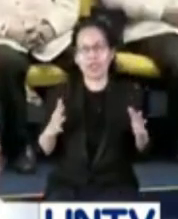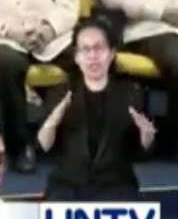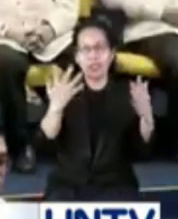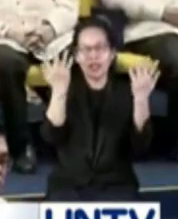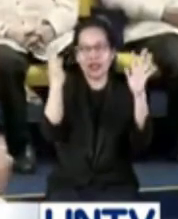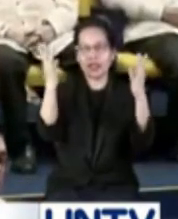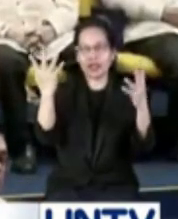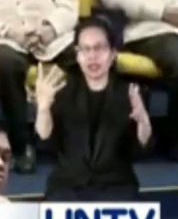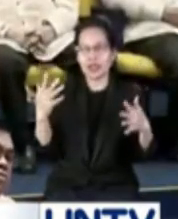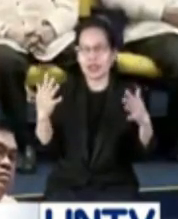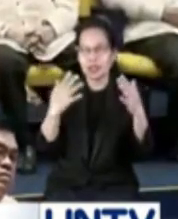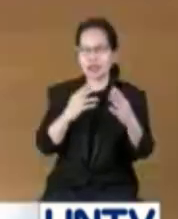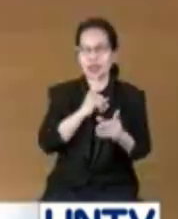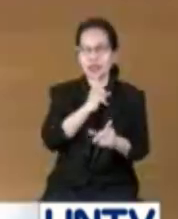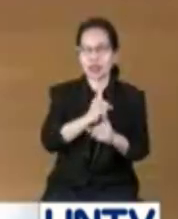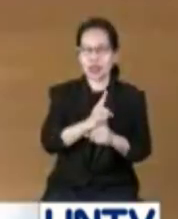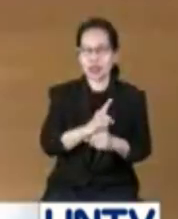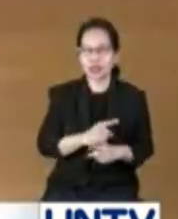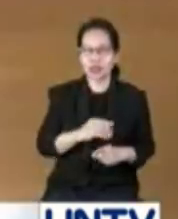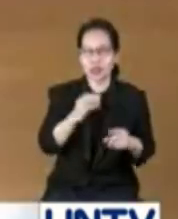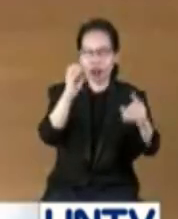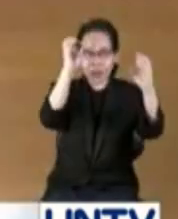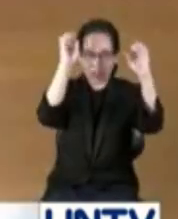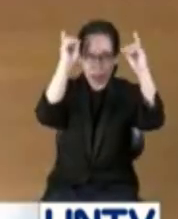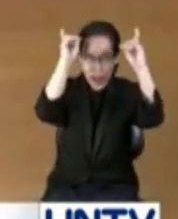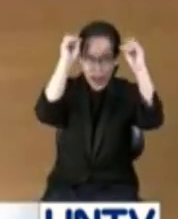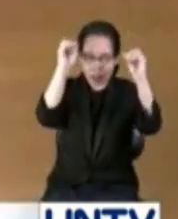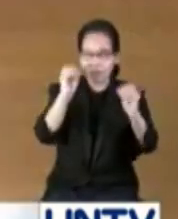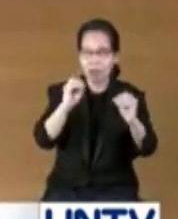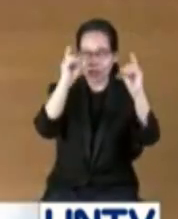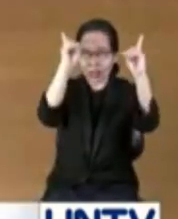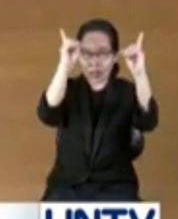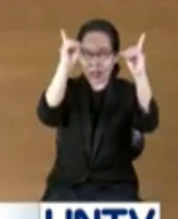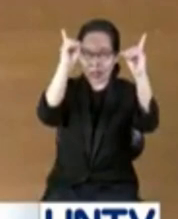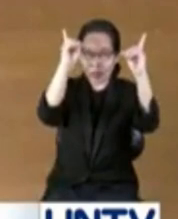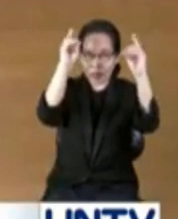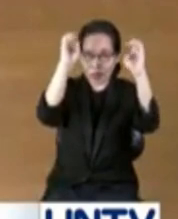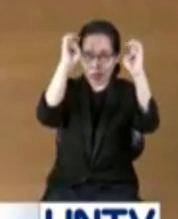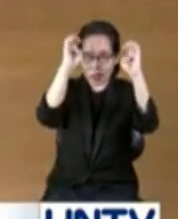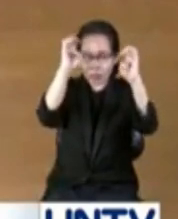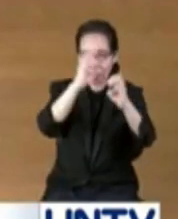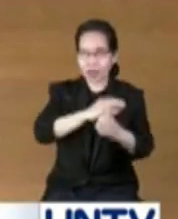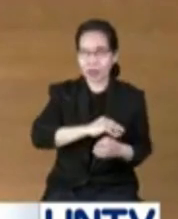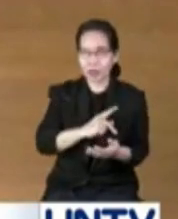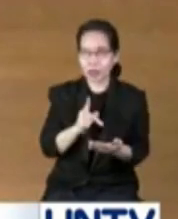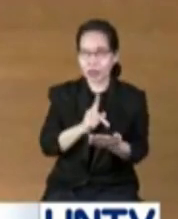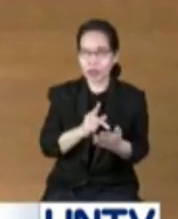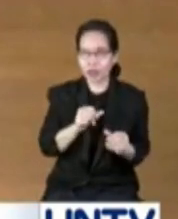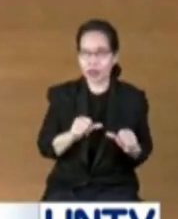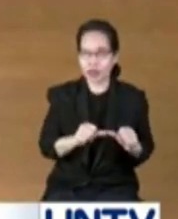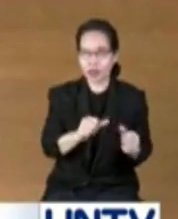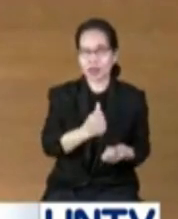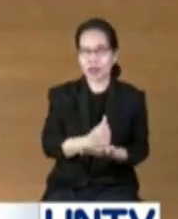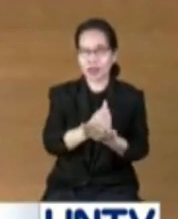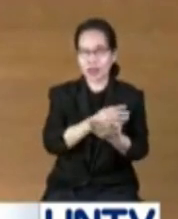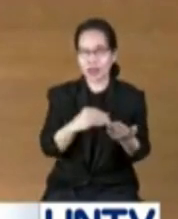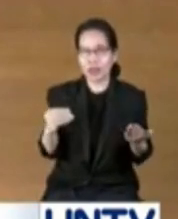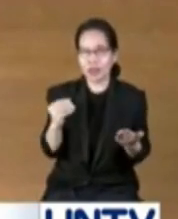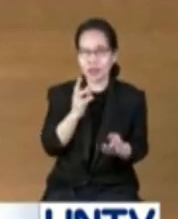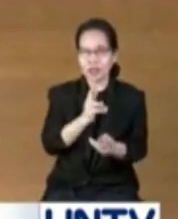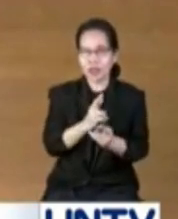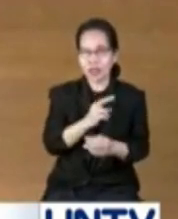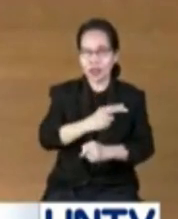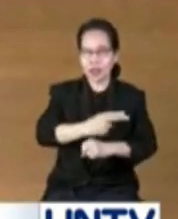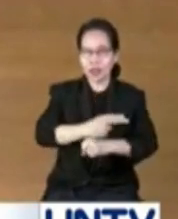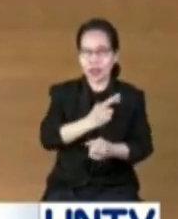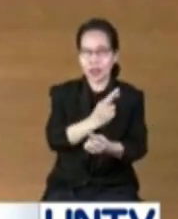Through the DepEd Partnership Assistance Portal, private sector partners continue their assistance in the rehabilitation and improvement